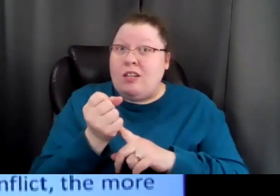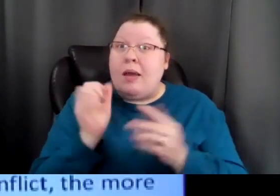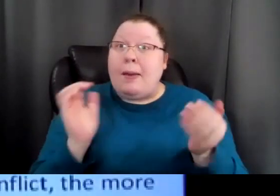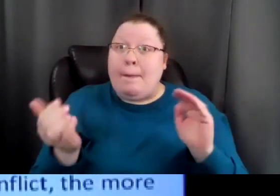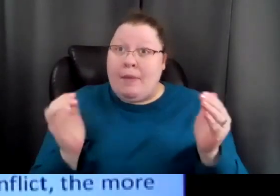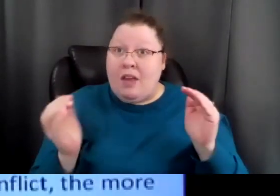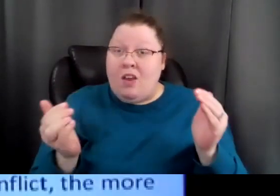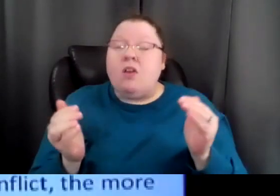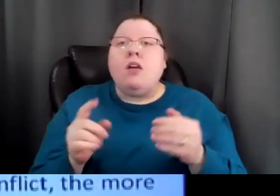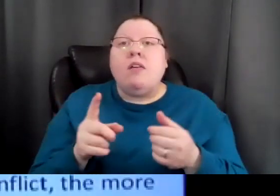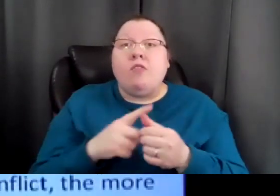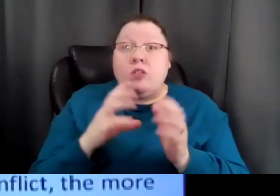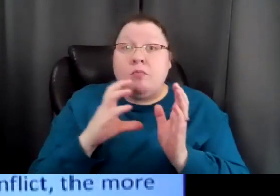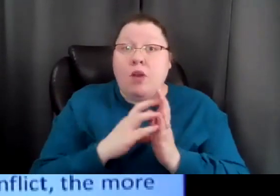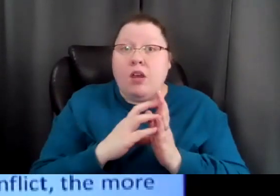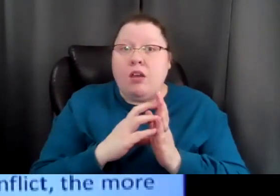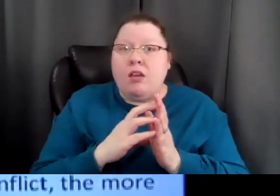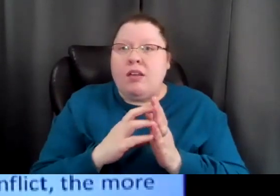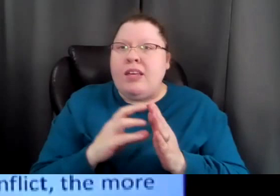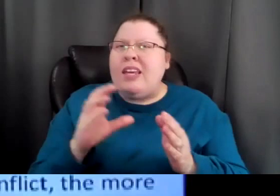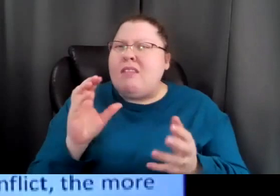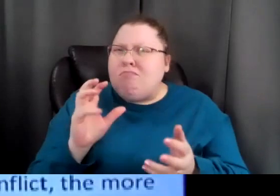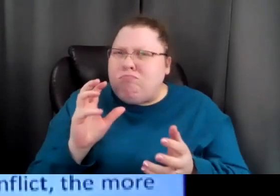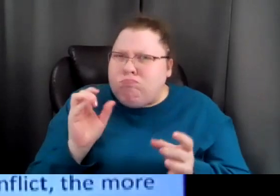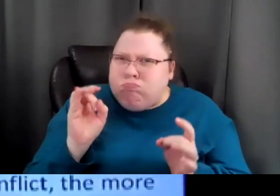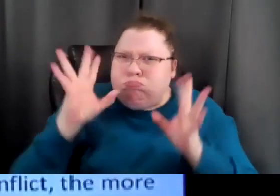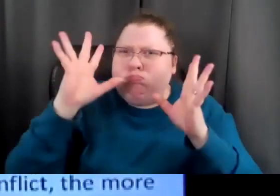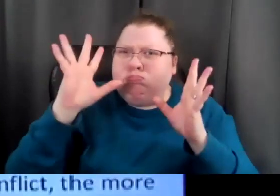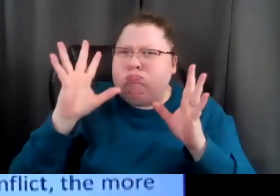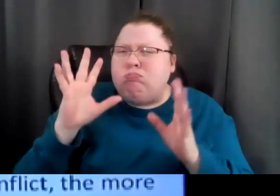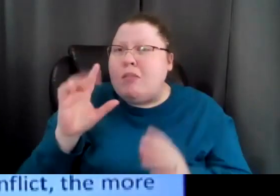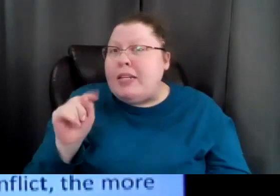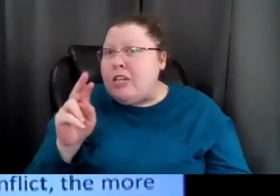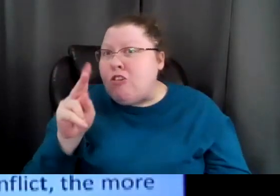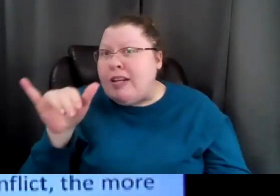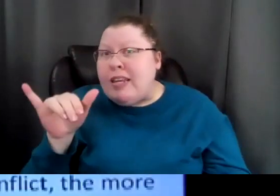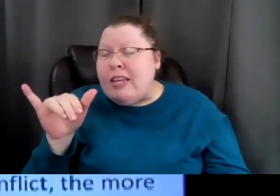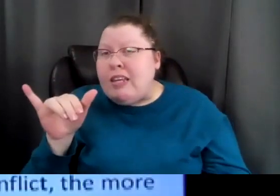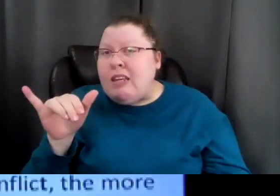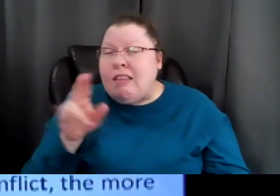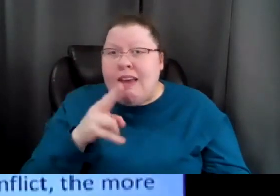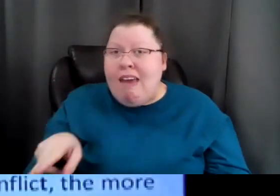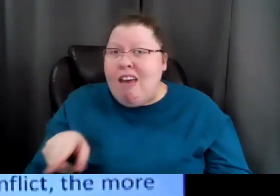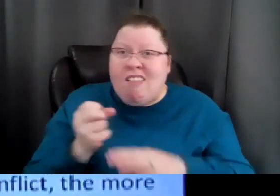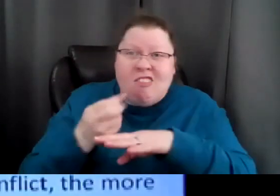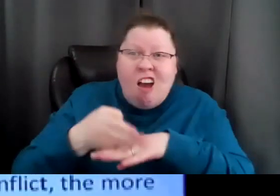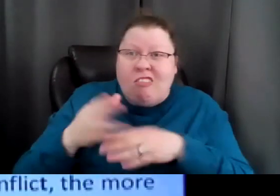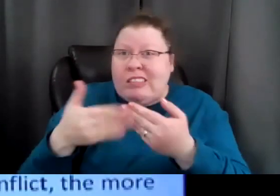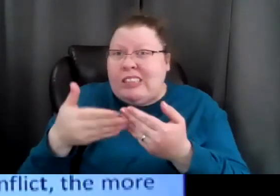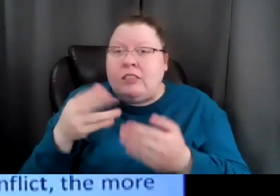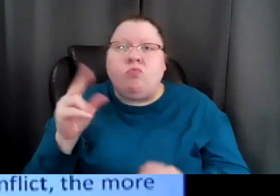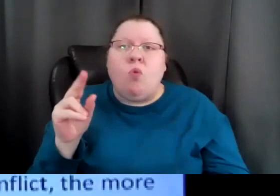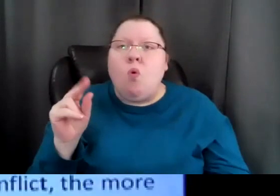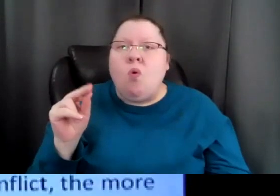this first paragraph. Tyranny, like hell, is not easily conquered. Yet we have this consolation with